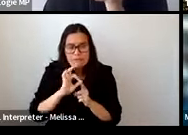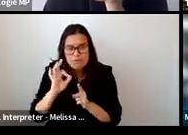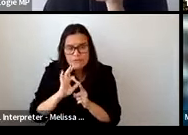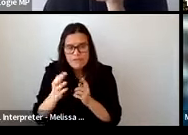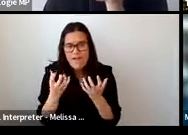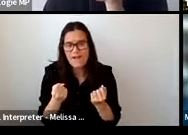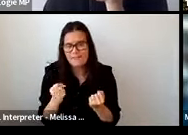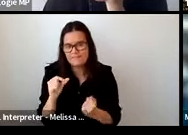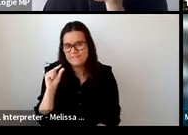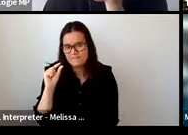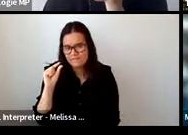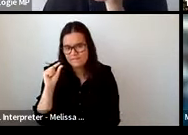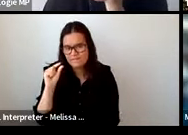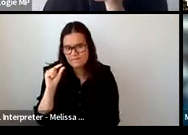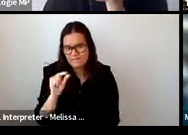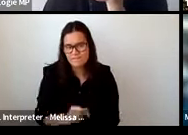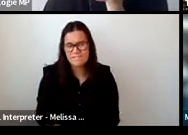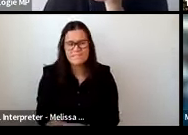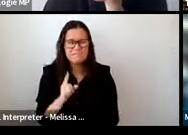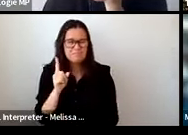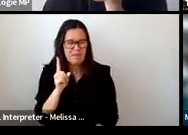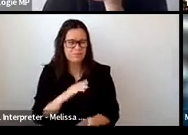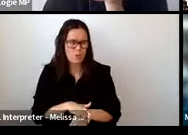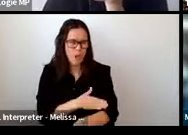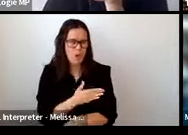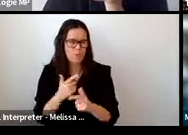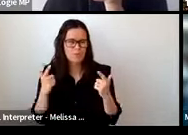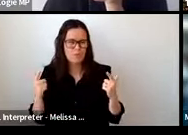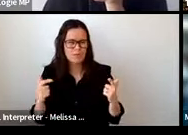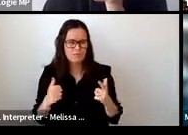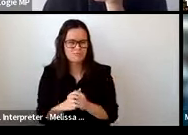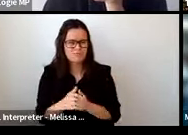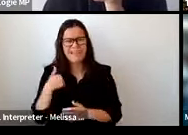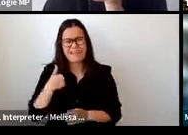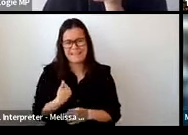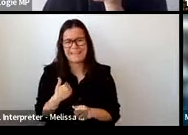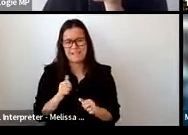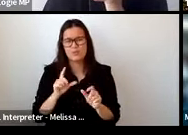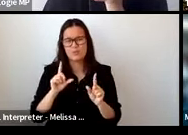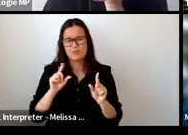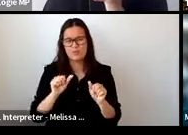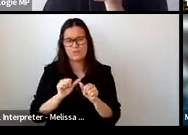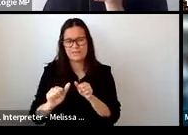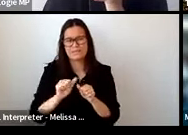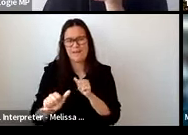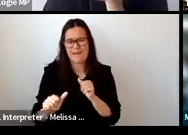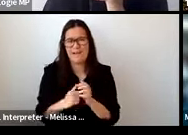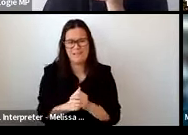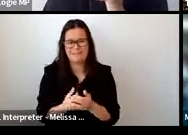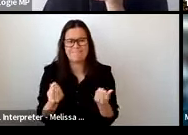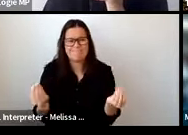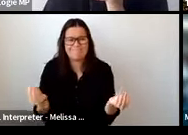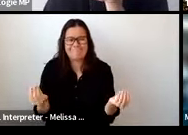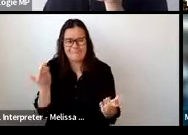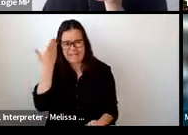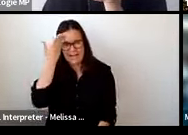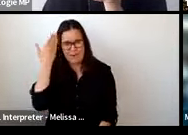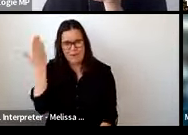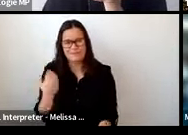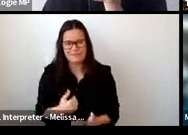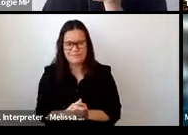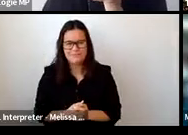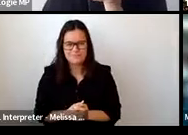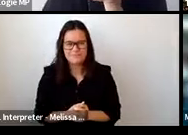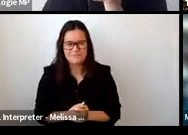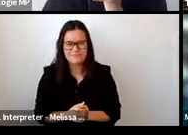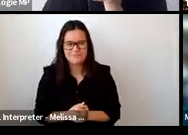but it's a snail's pace. We have to do better as a society, for goodness sake.